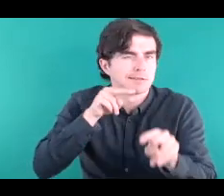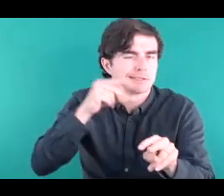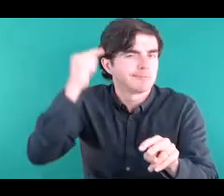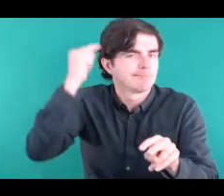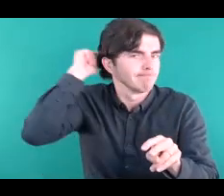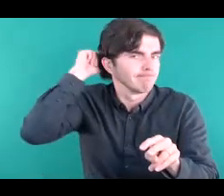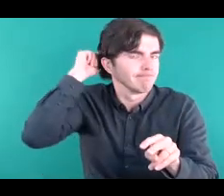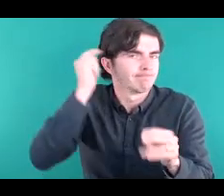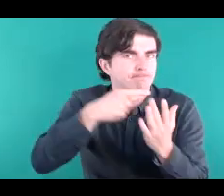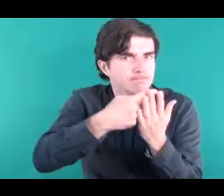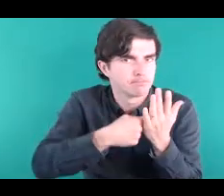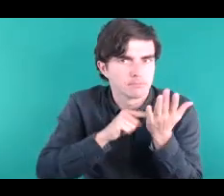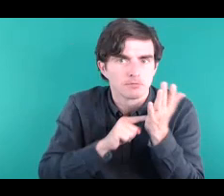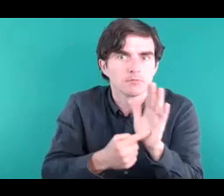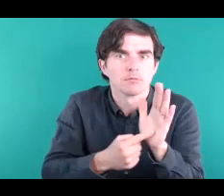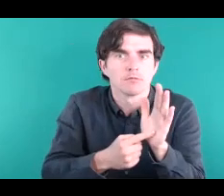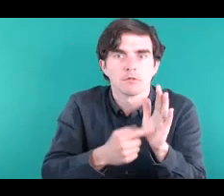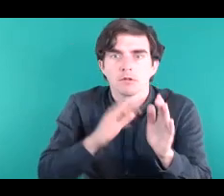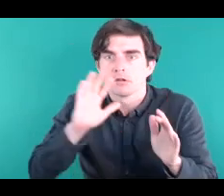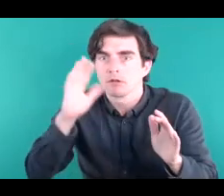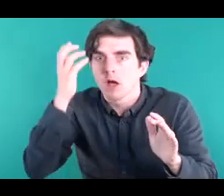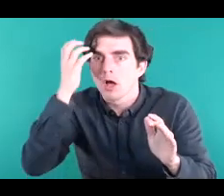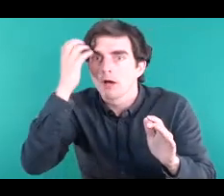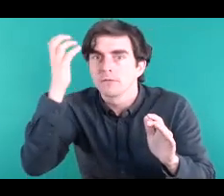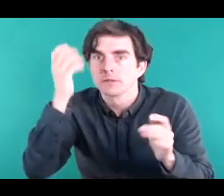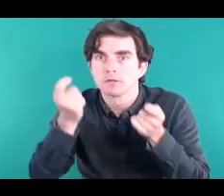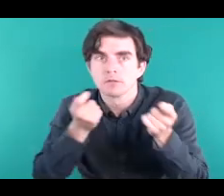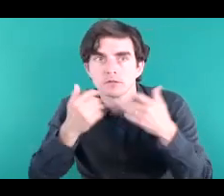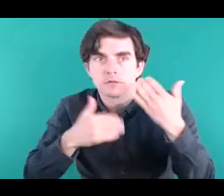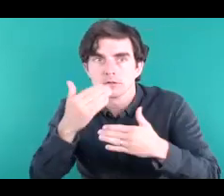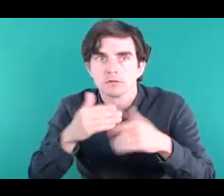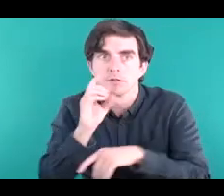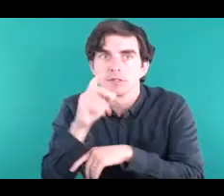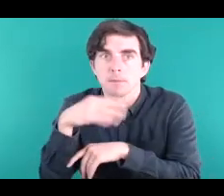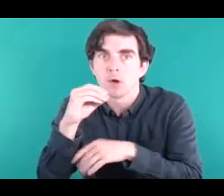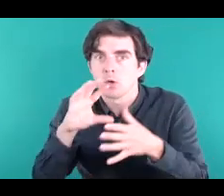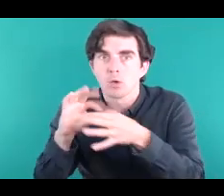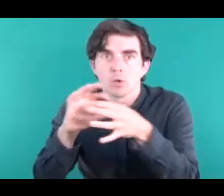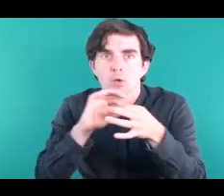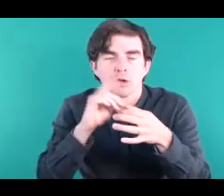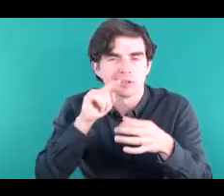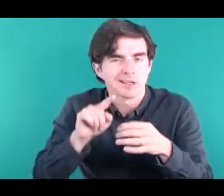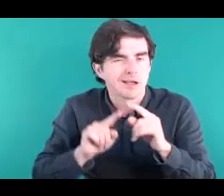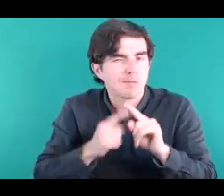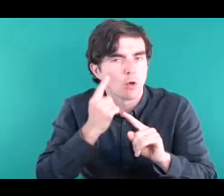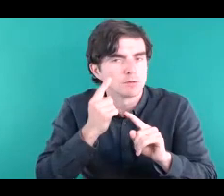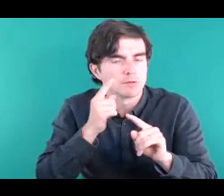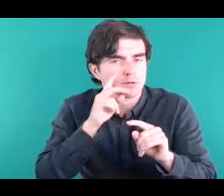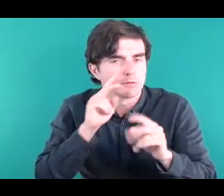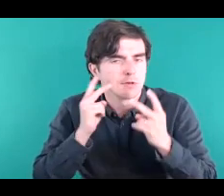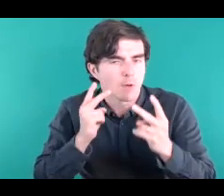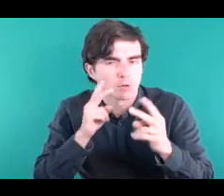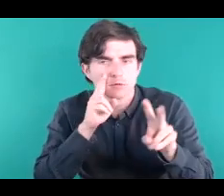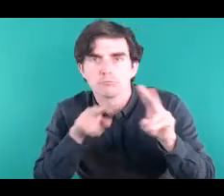a trend and to have a more inclusive movement, but it's unfortunately not true everywhere. And that's something that needs to